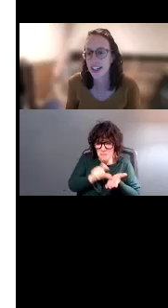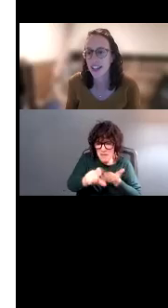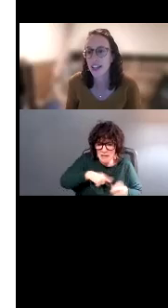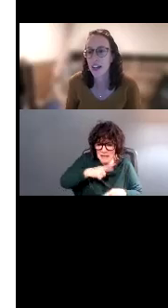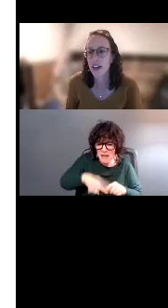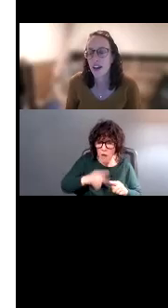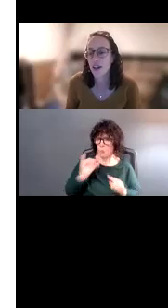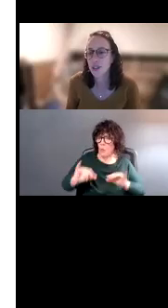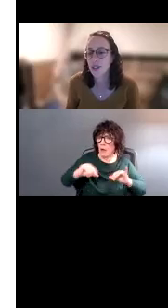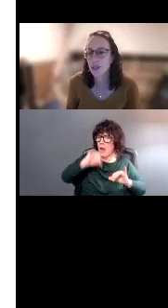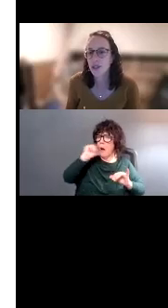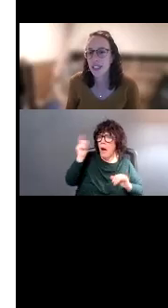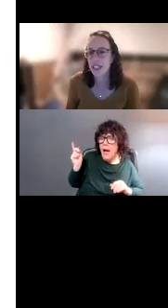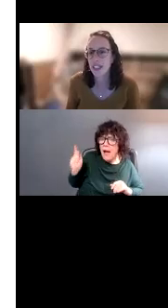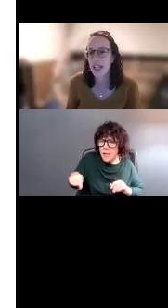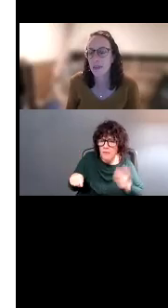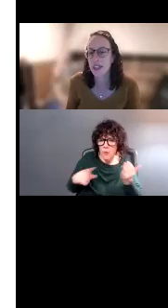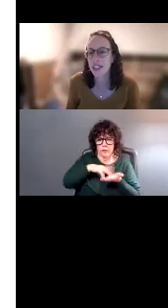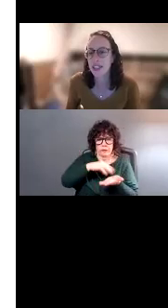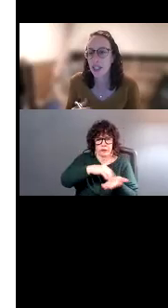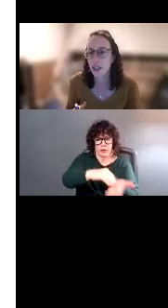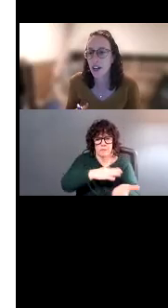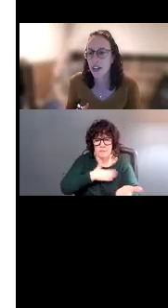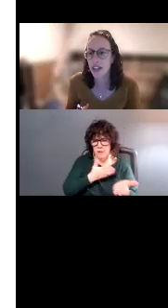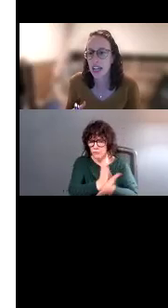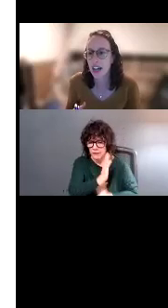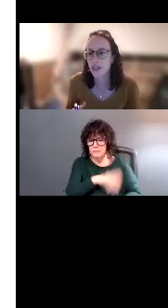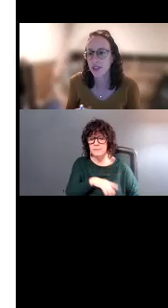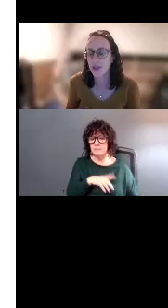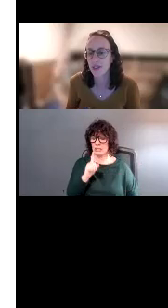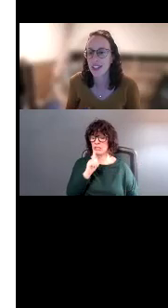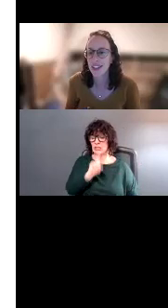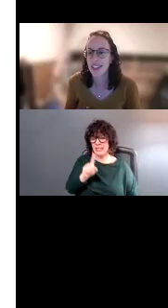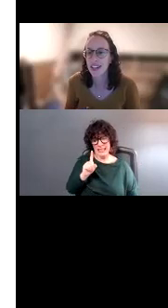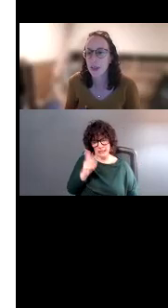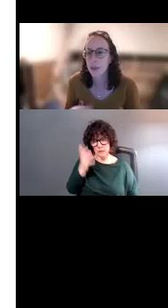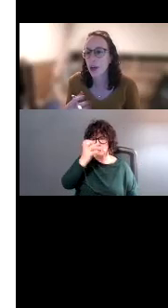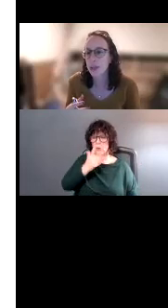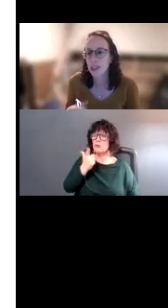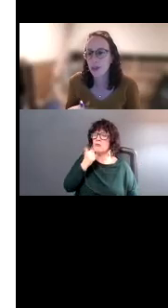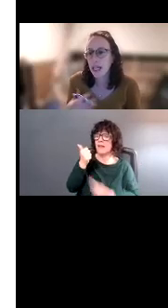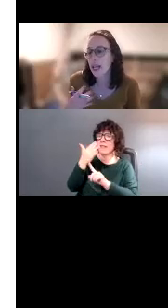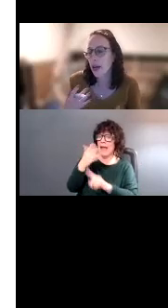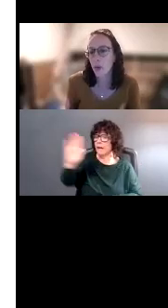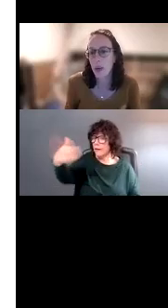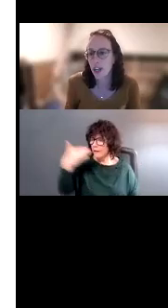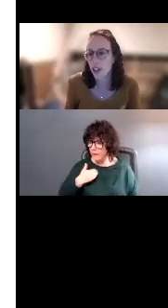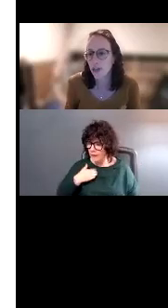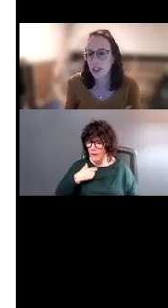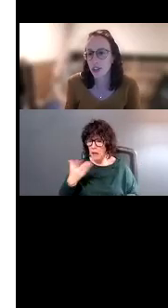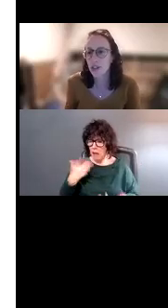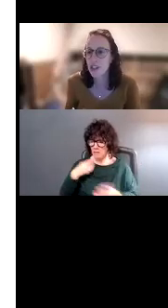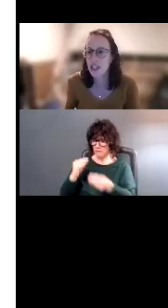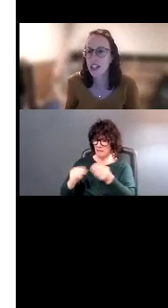$250 today. Also, utility companies are not allowed to promise you like a